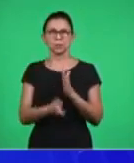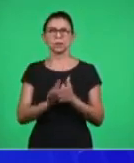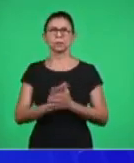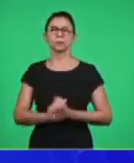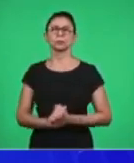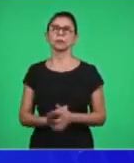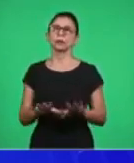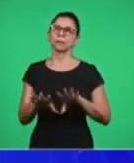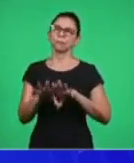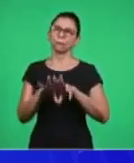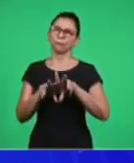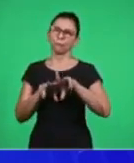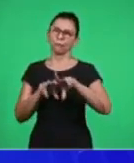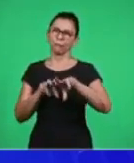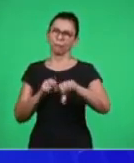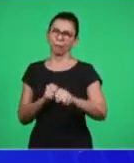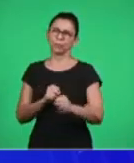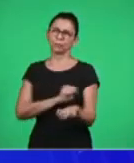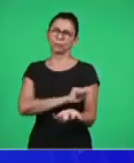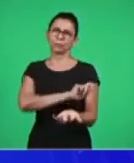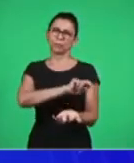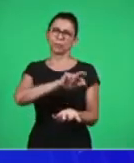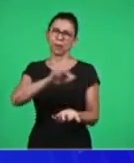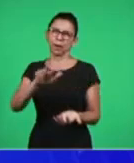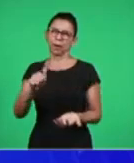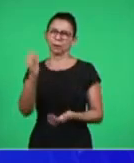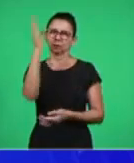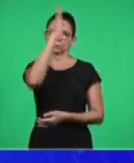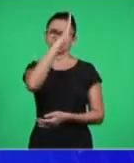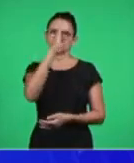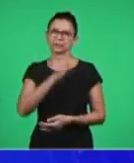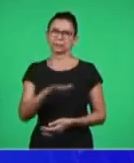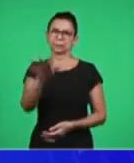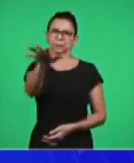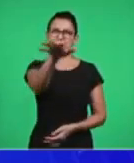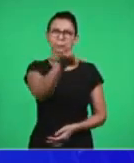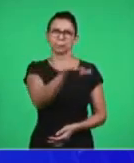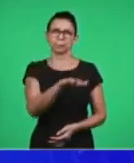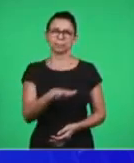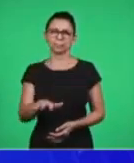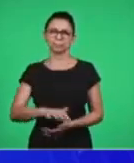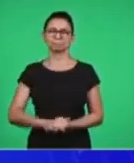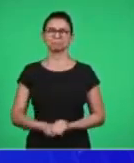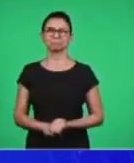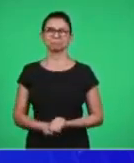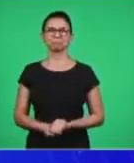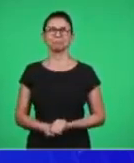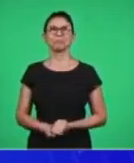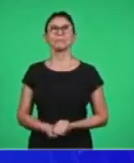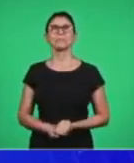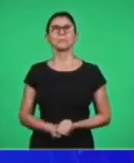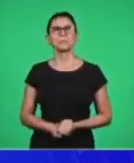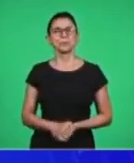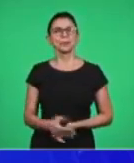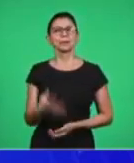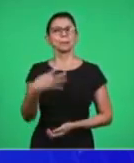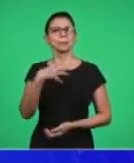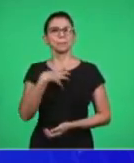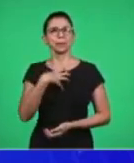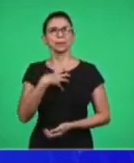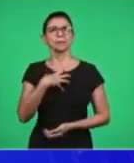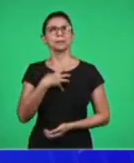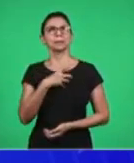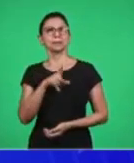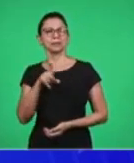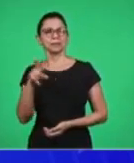Learners. We had a graduation on the project Learners throughout Brazil, where they teach how to